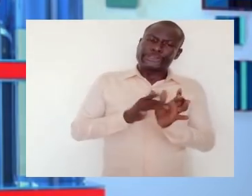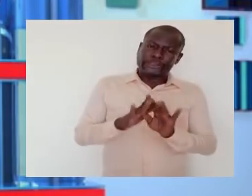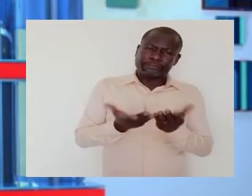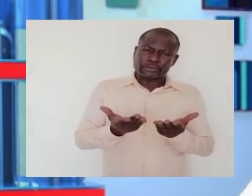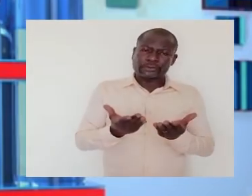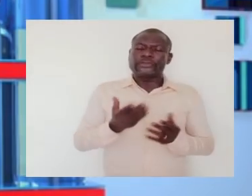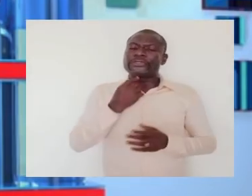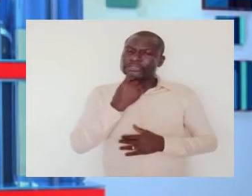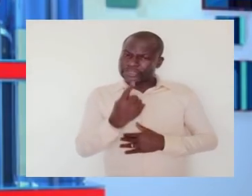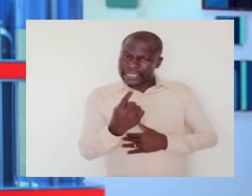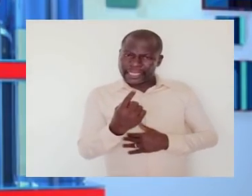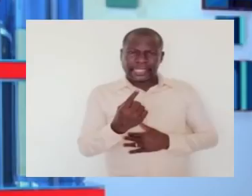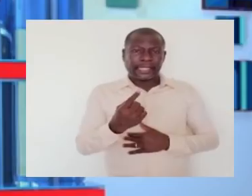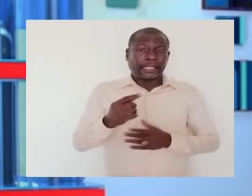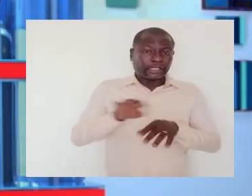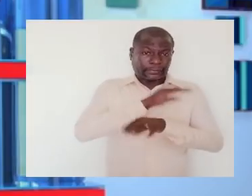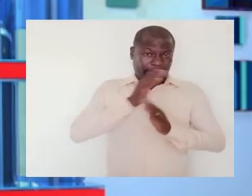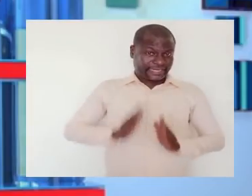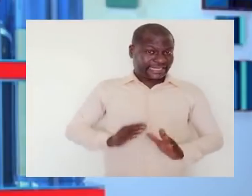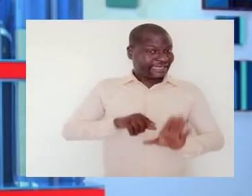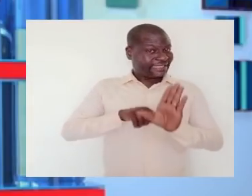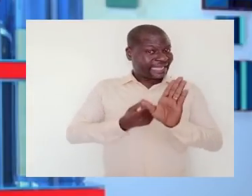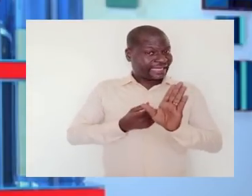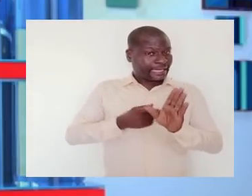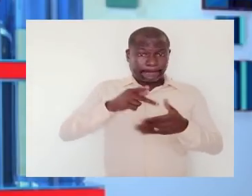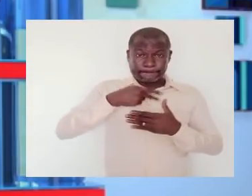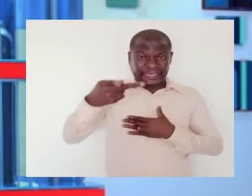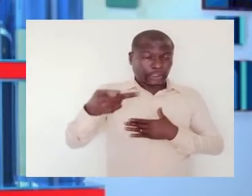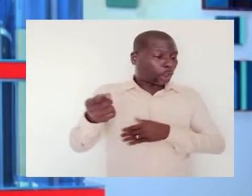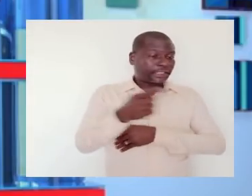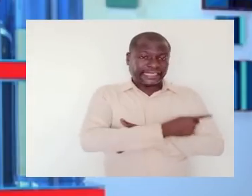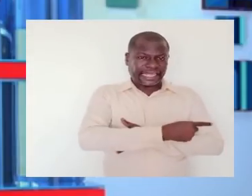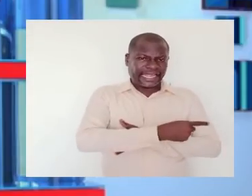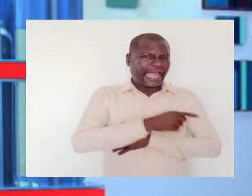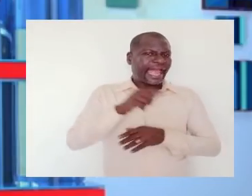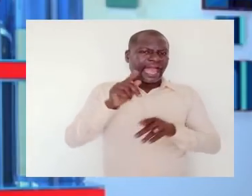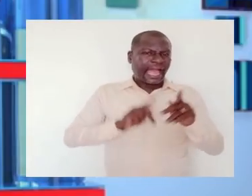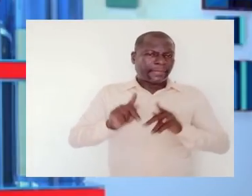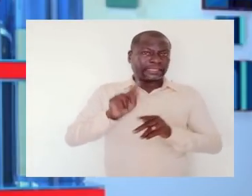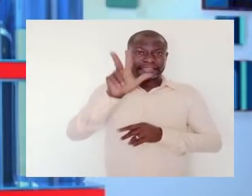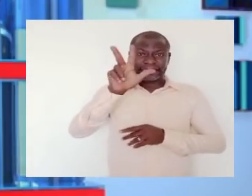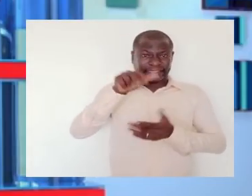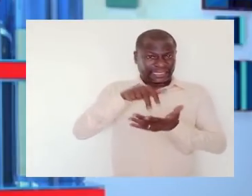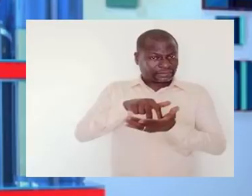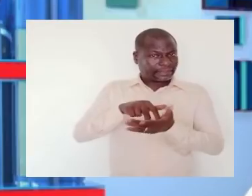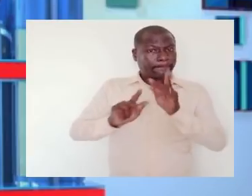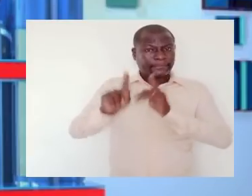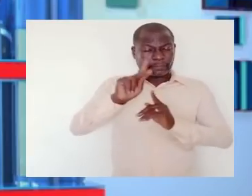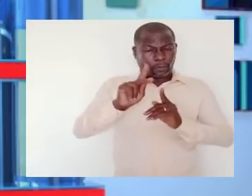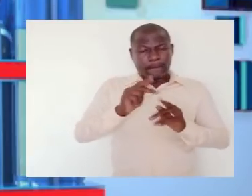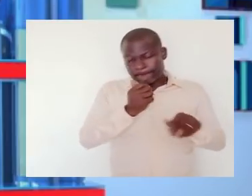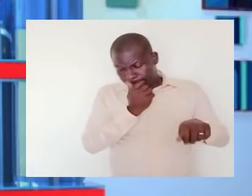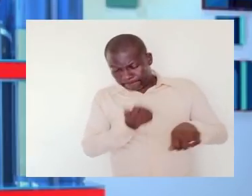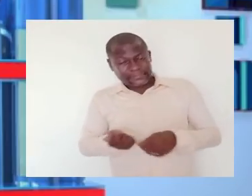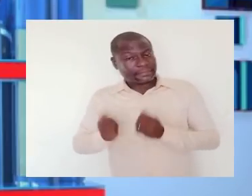ebra kristosom ehya ase e wo pentecost eda no even though enipa besa 3,000 ana ebo